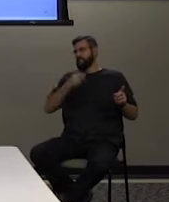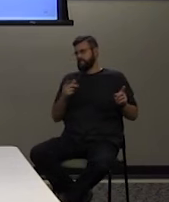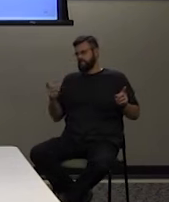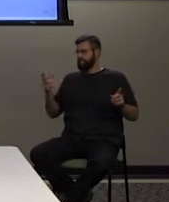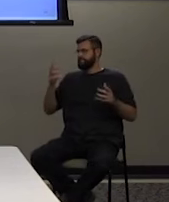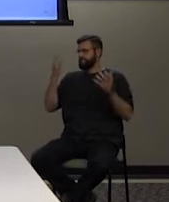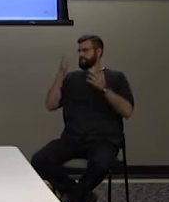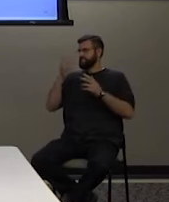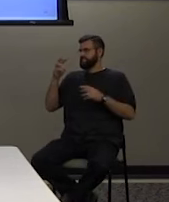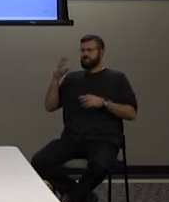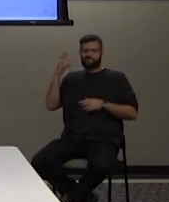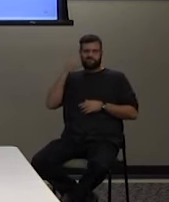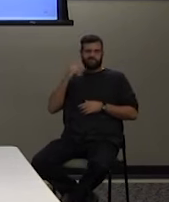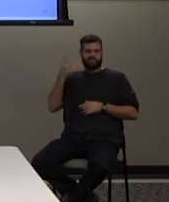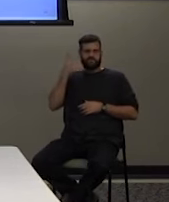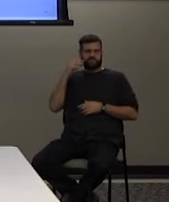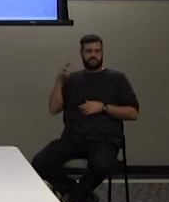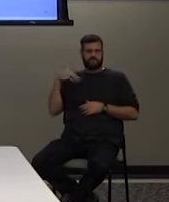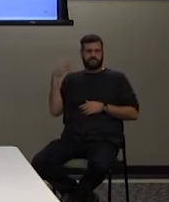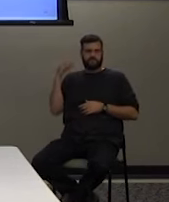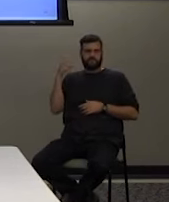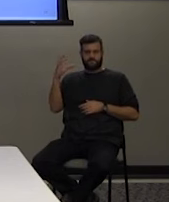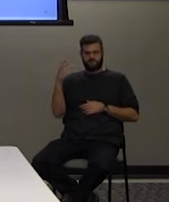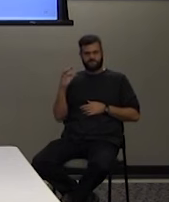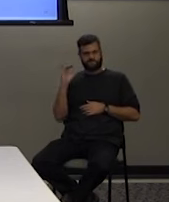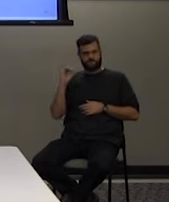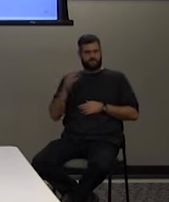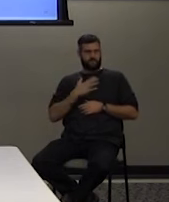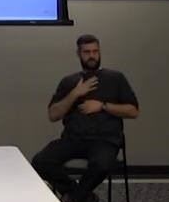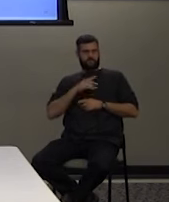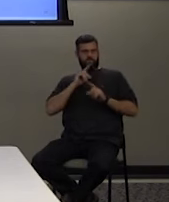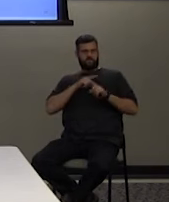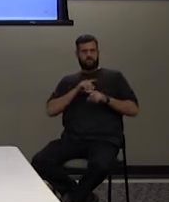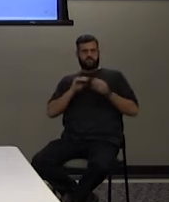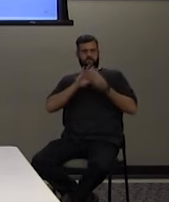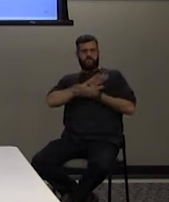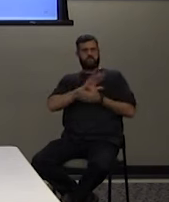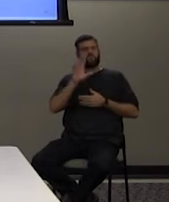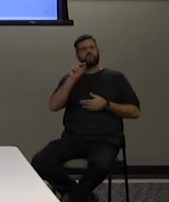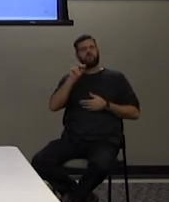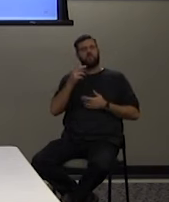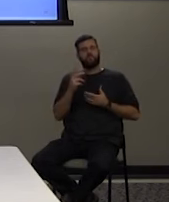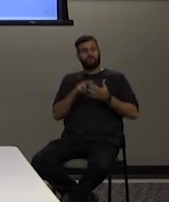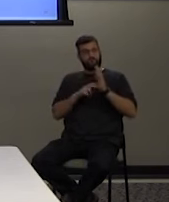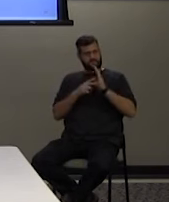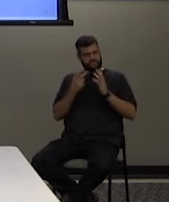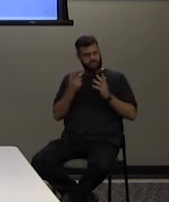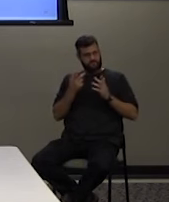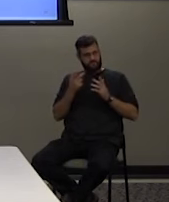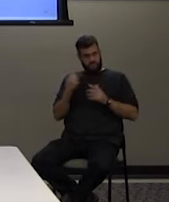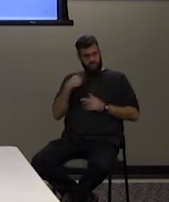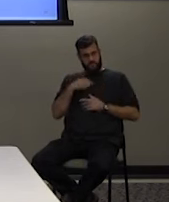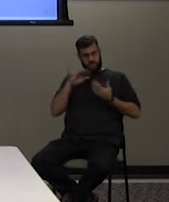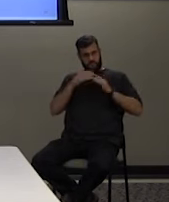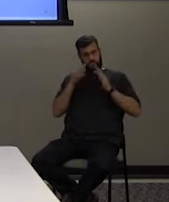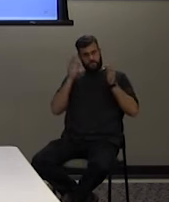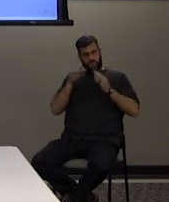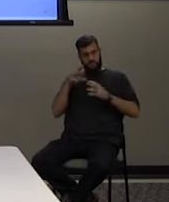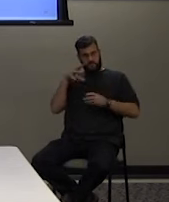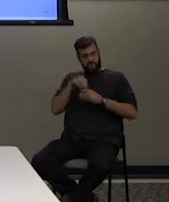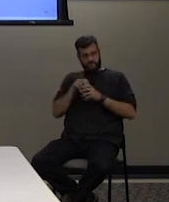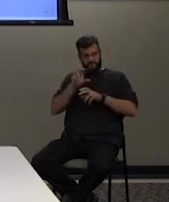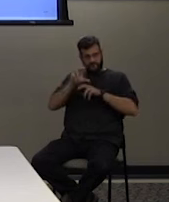You've been in D.C. too long. Exactly right. There's my beltway answer. There you go. No, it's how competitive are we going to be from